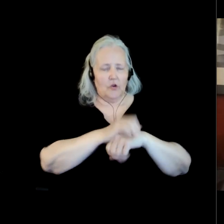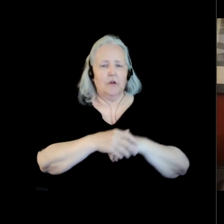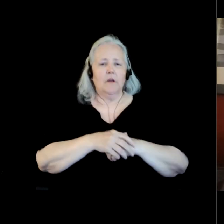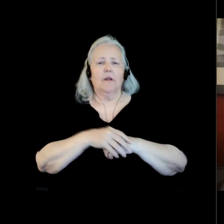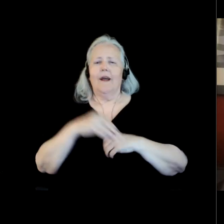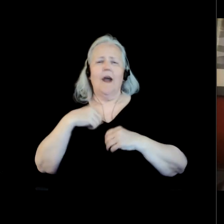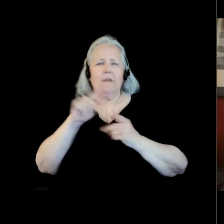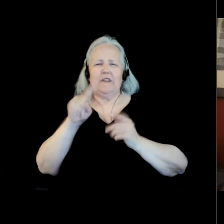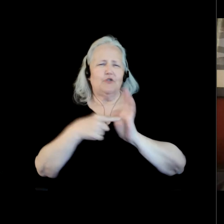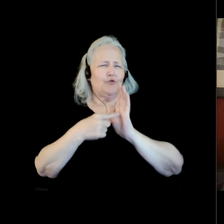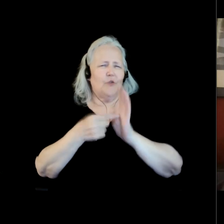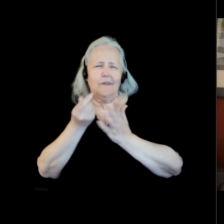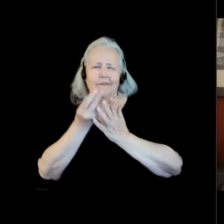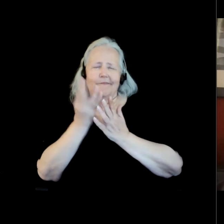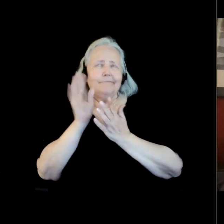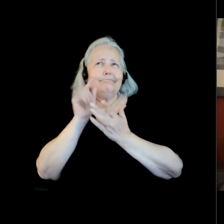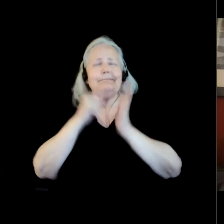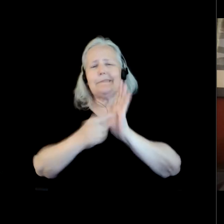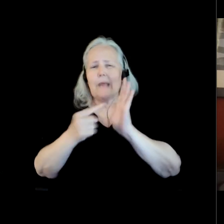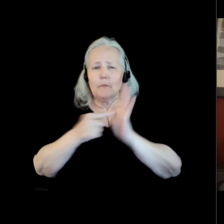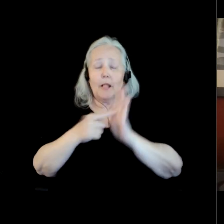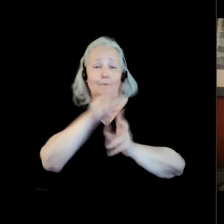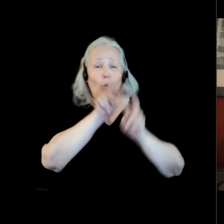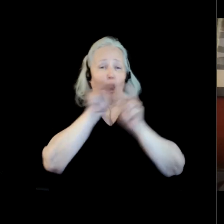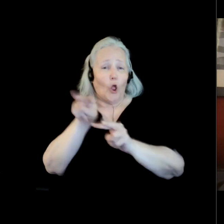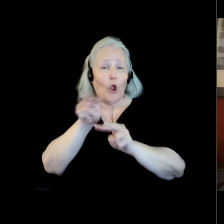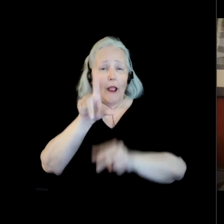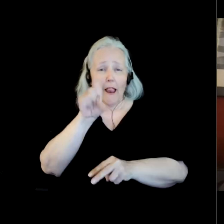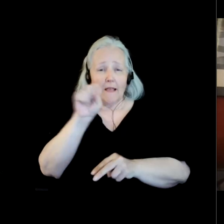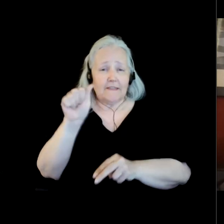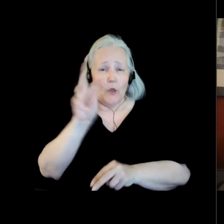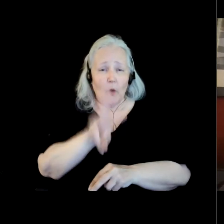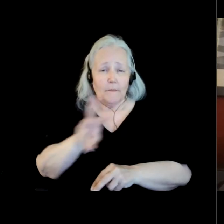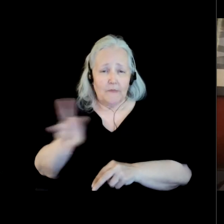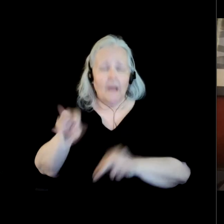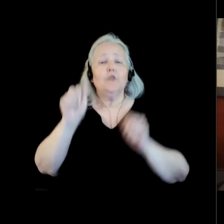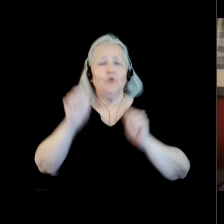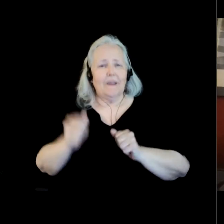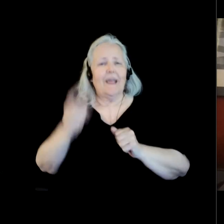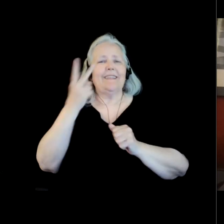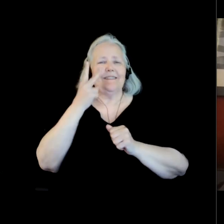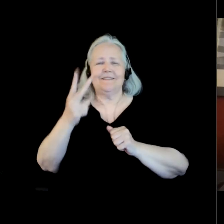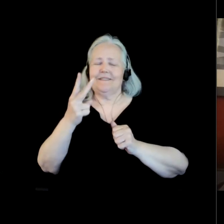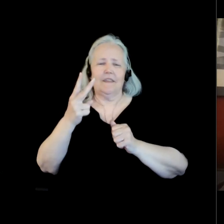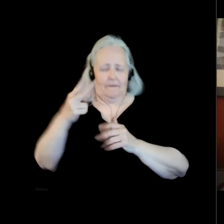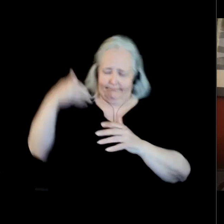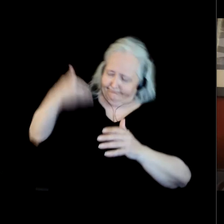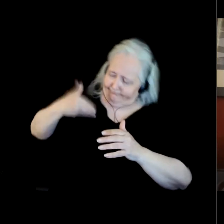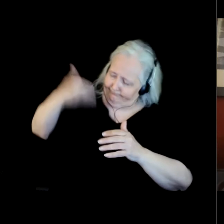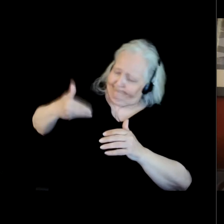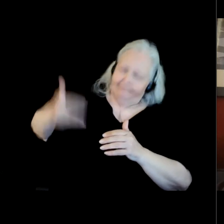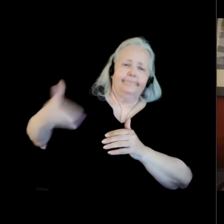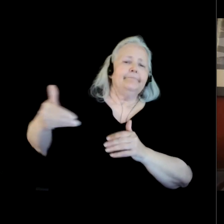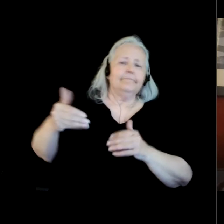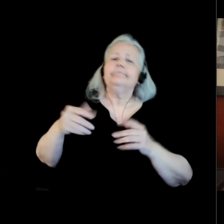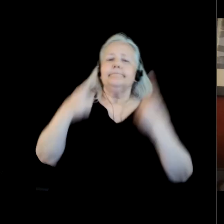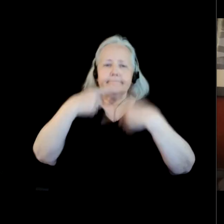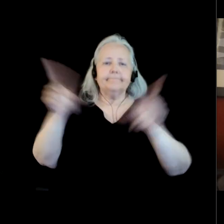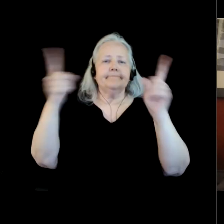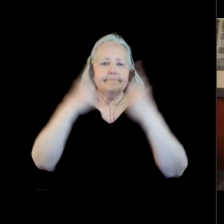If you spend time on the LSA website, you can find multiple of these statements over the years and decades. So here's just a